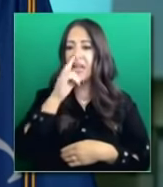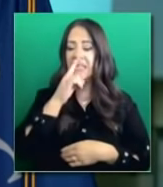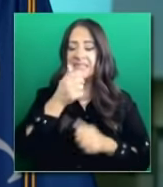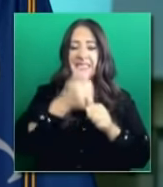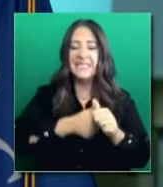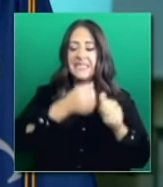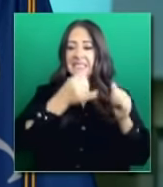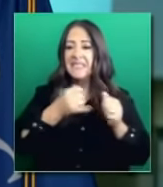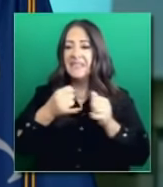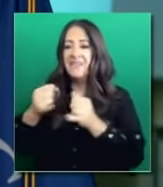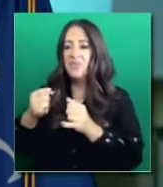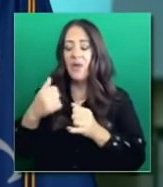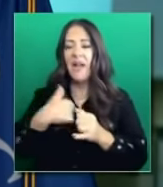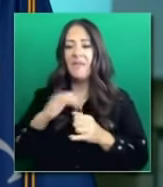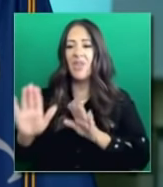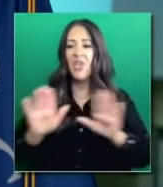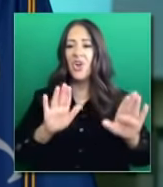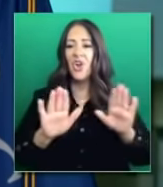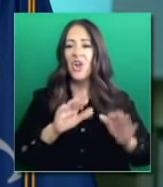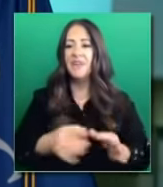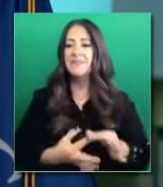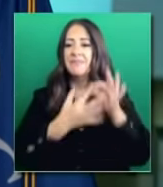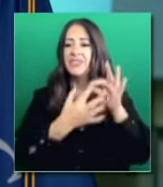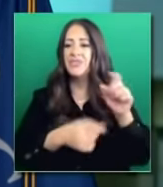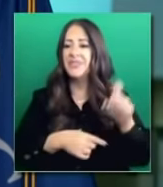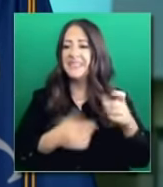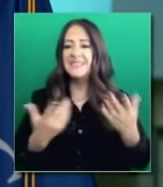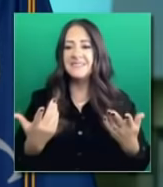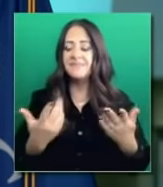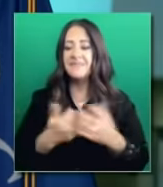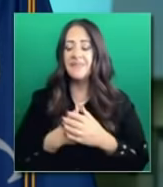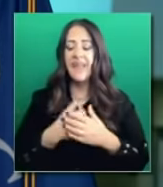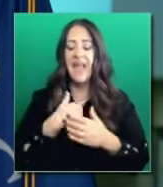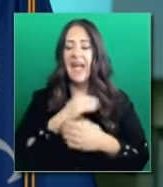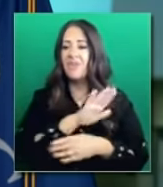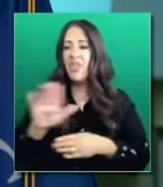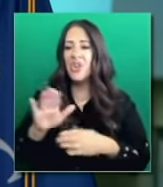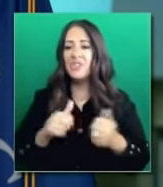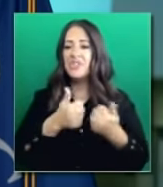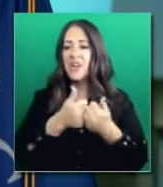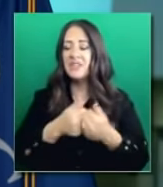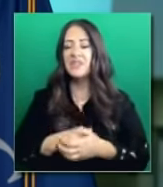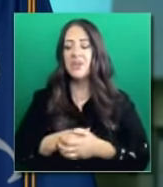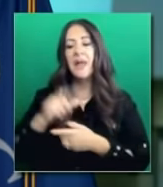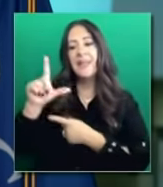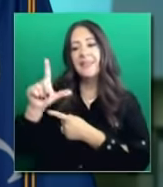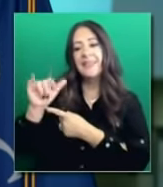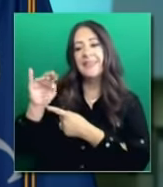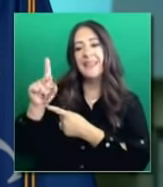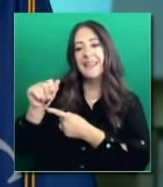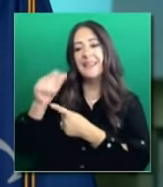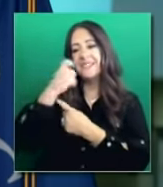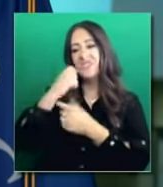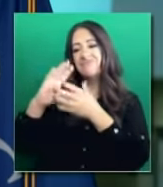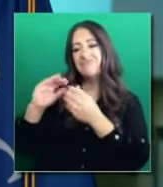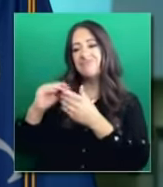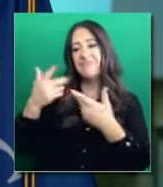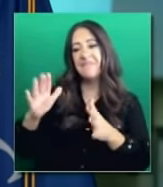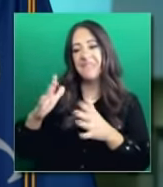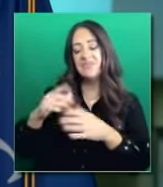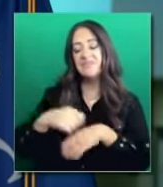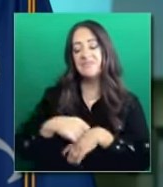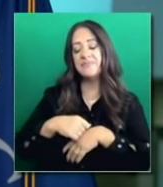individual needs and challenges. So this is something that Linda previewed. You may have subtly heard the context. I don't want to